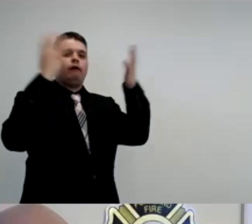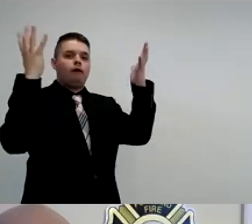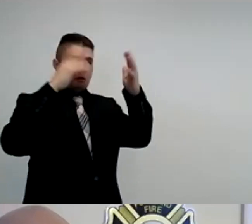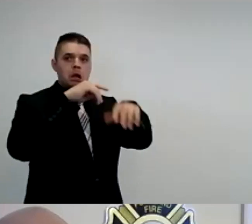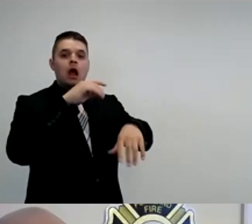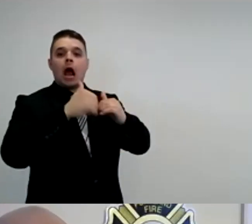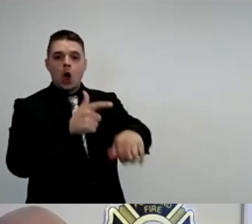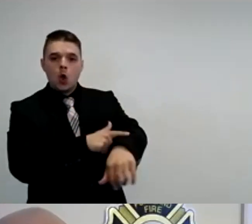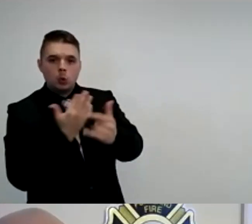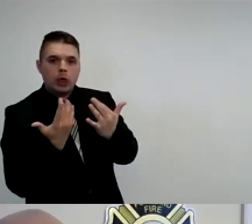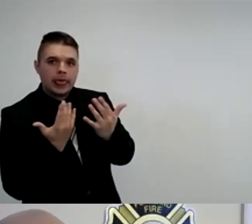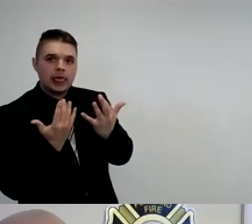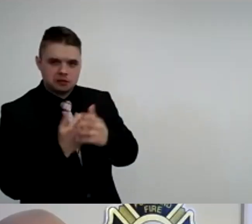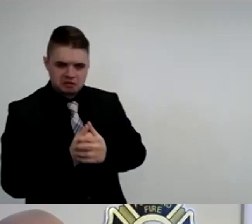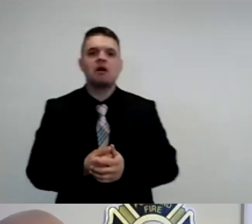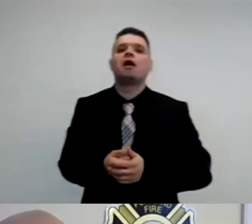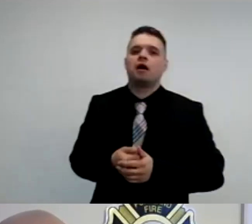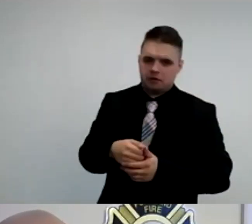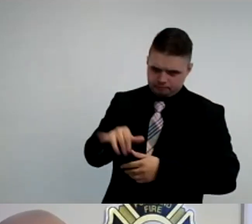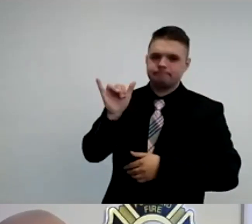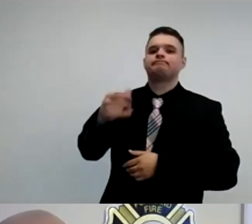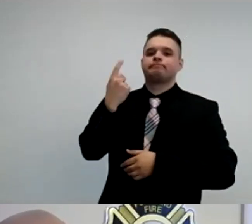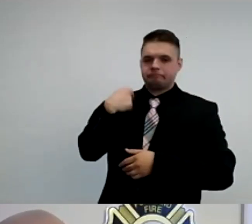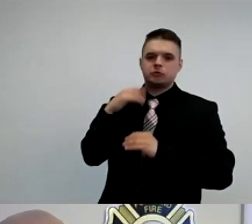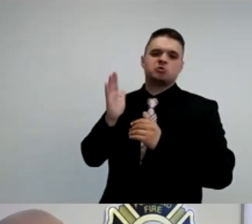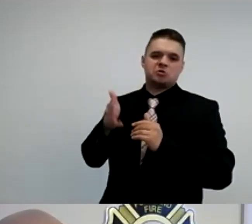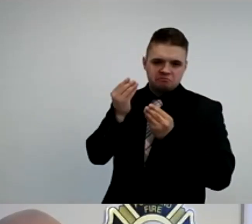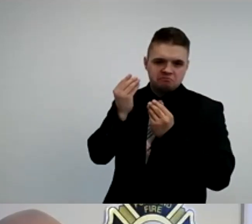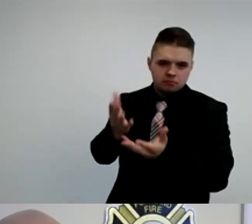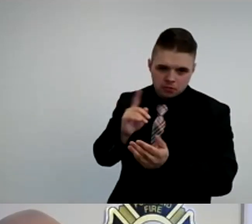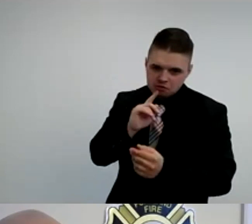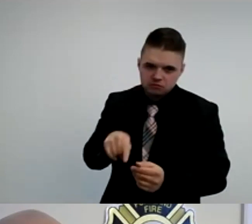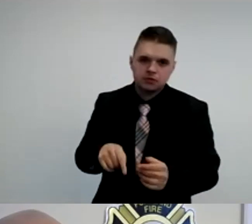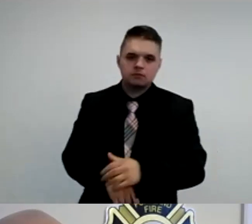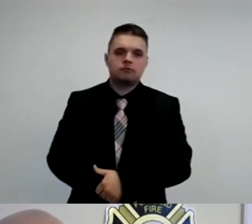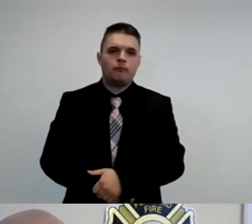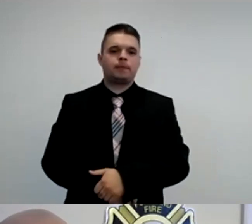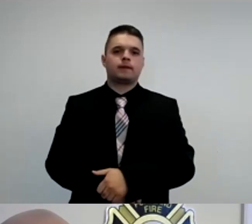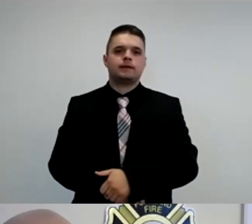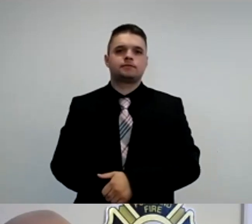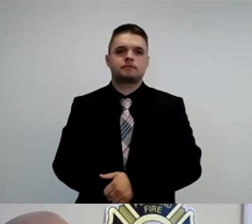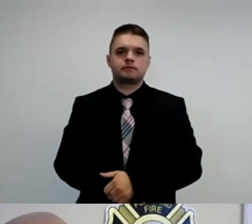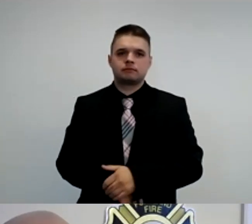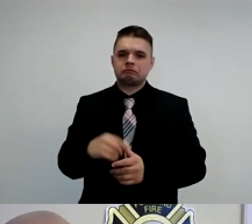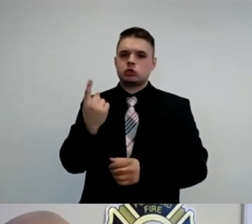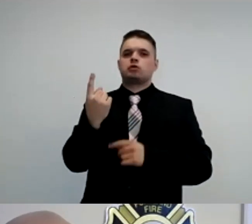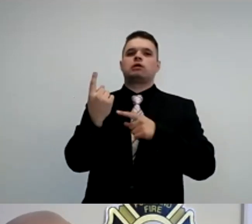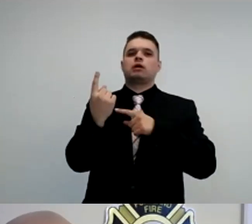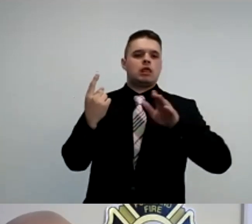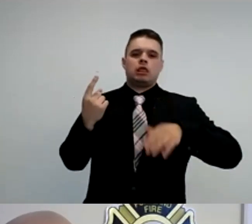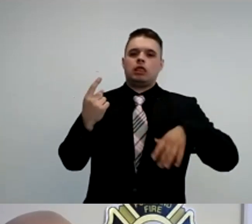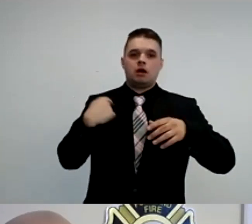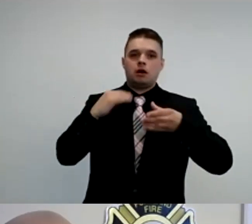of it I can at least answer for you. It's one detail I don't think we've mentioned is this project started